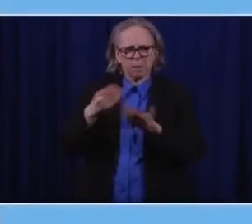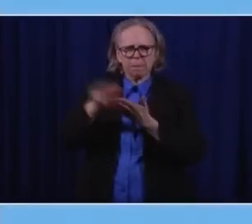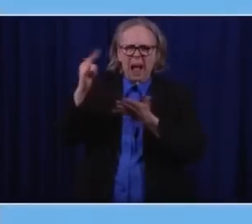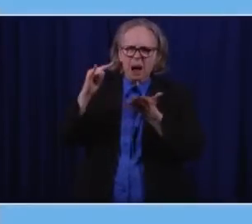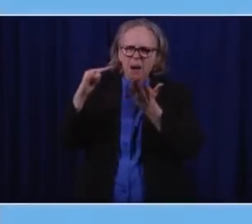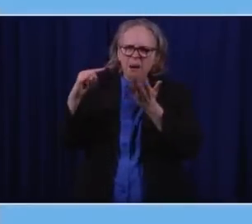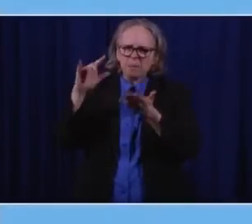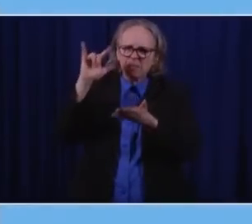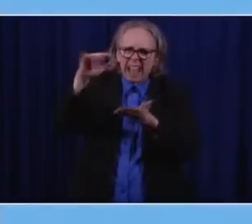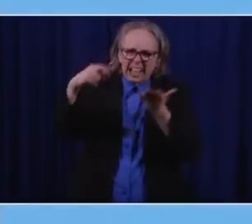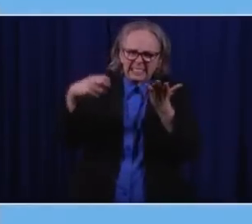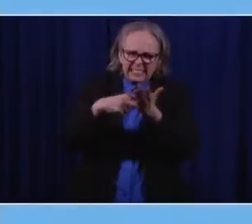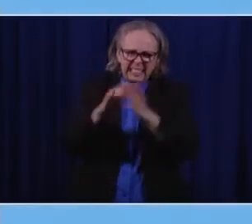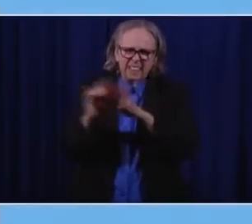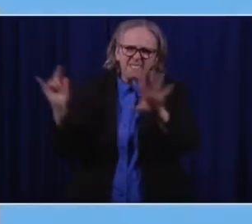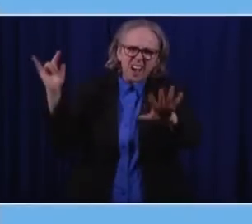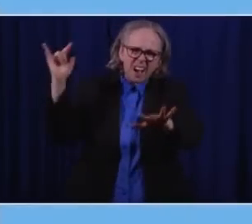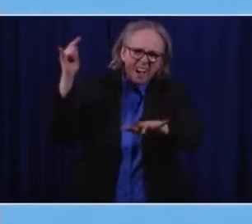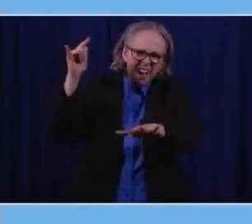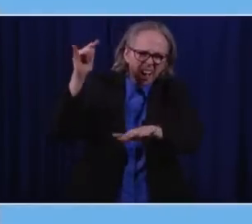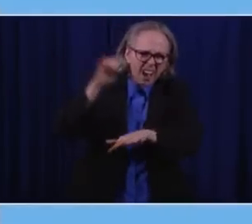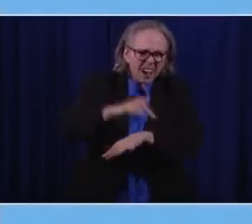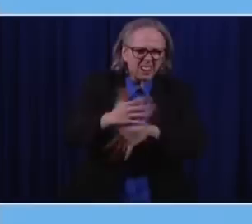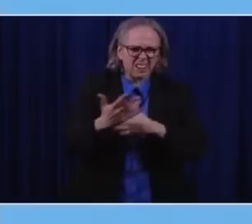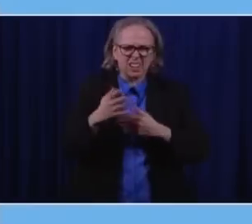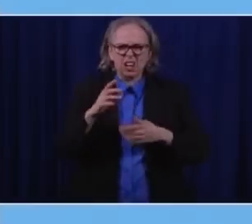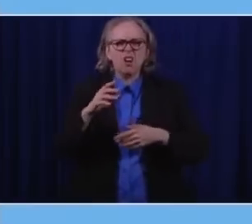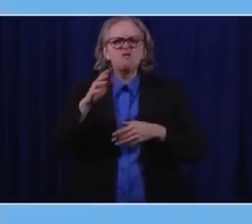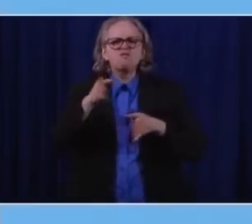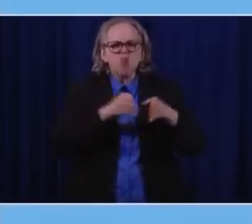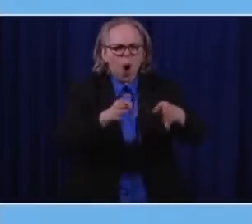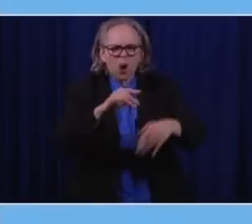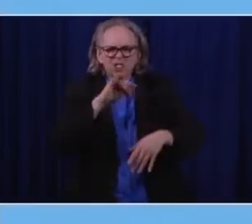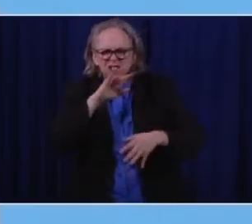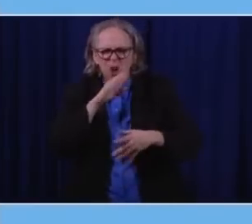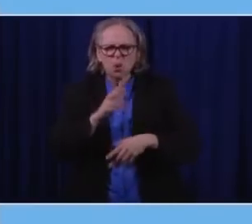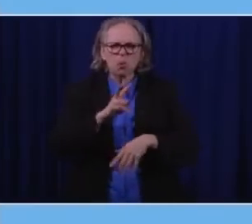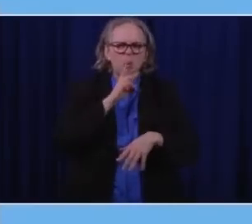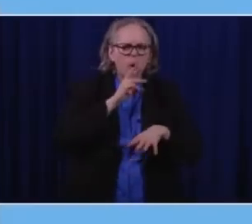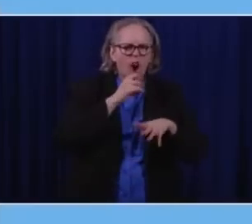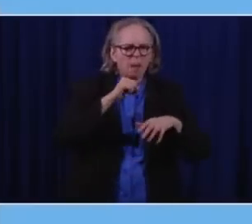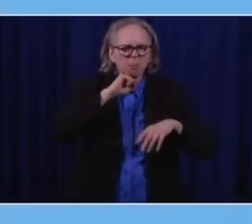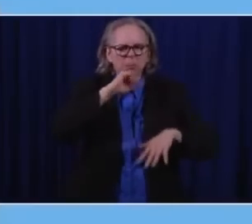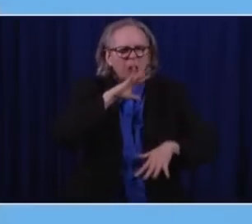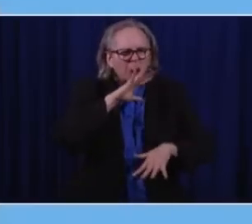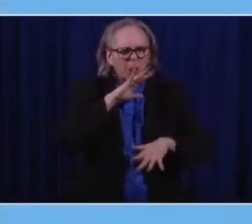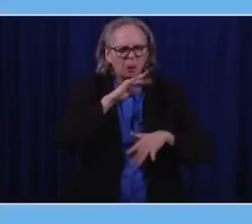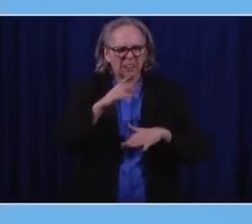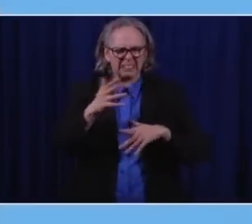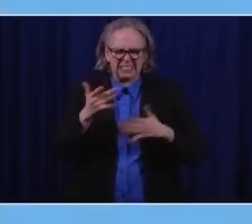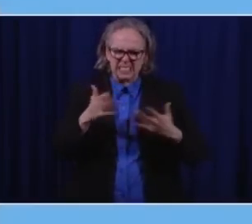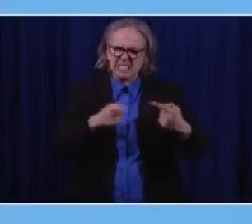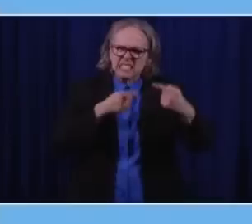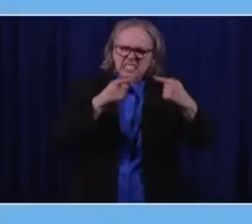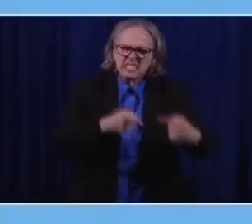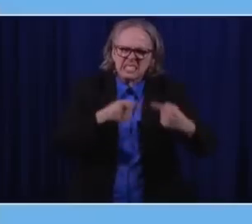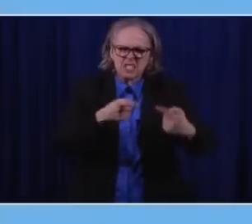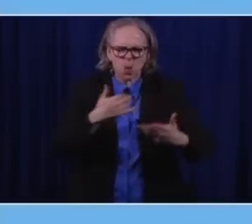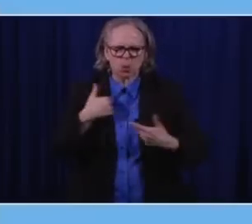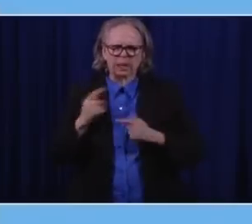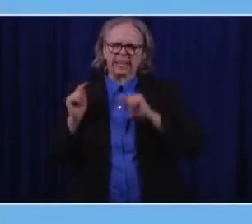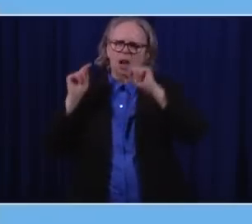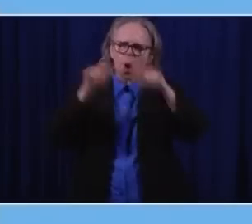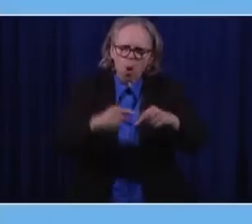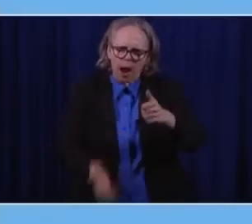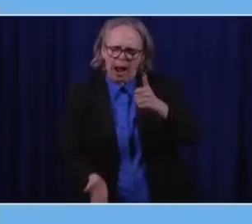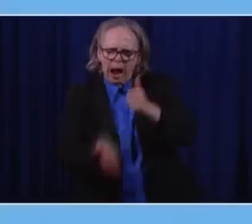there's rolling blackouts, there's not clean water. It makes things really difficult. But again, you know, we help build a